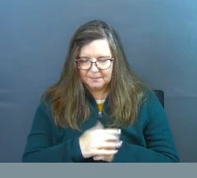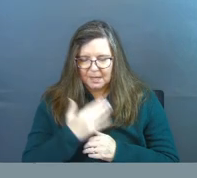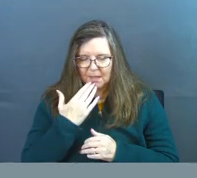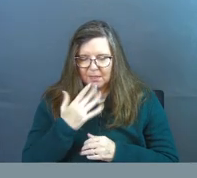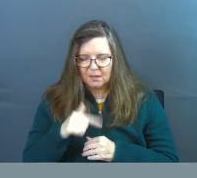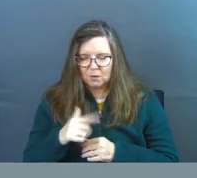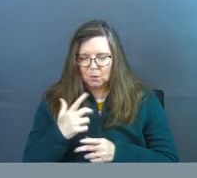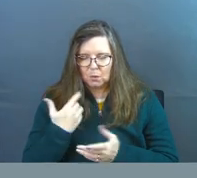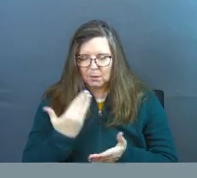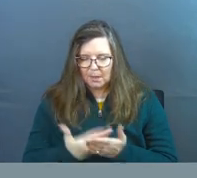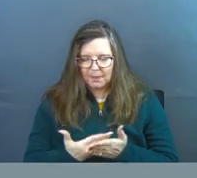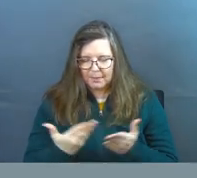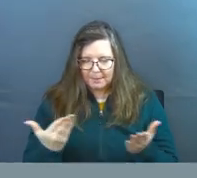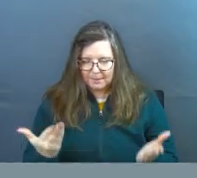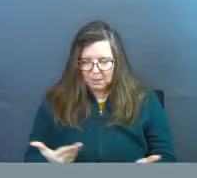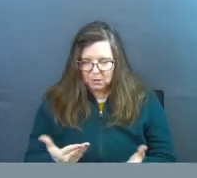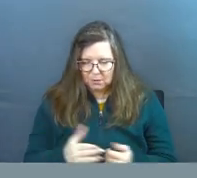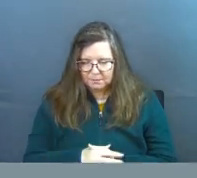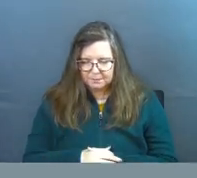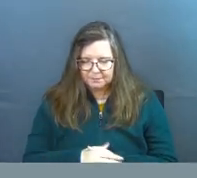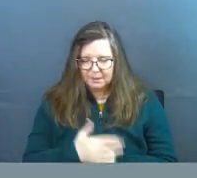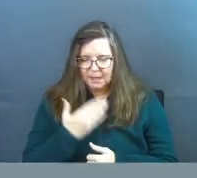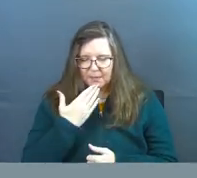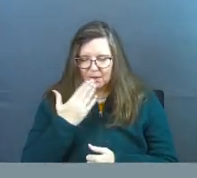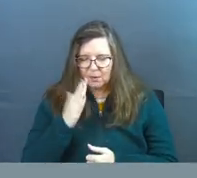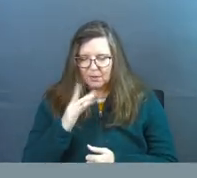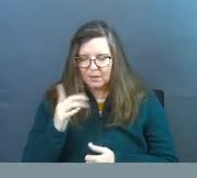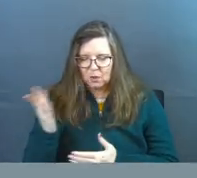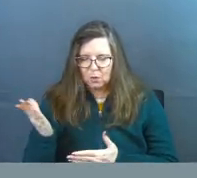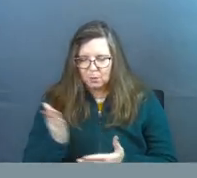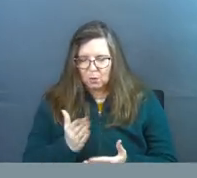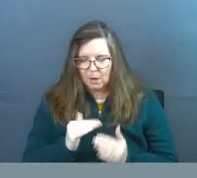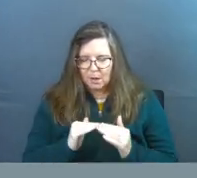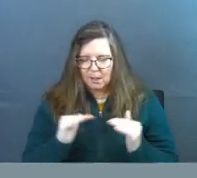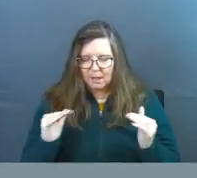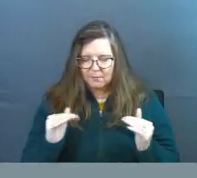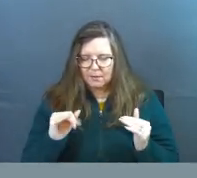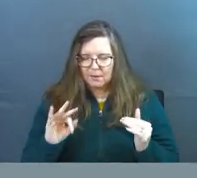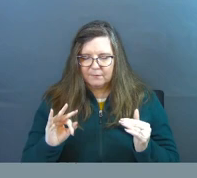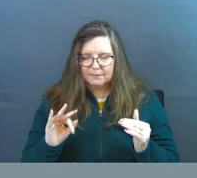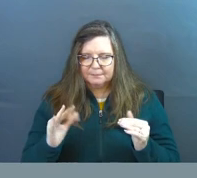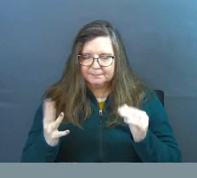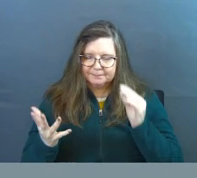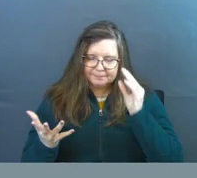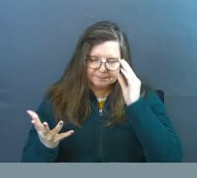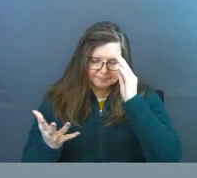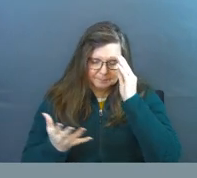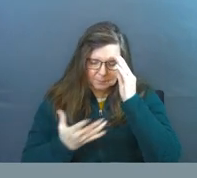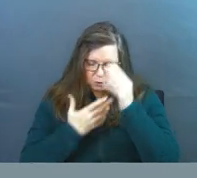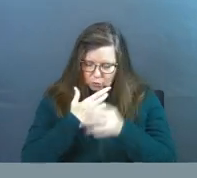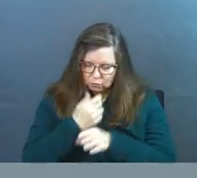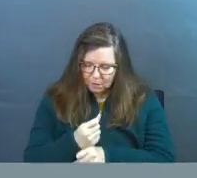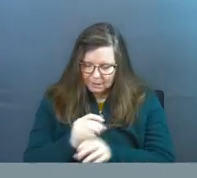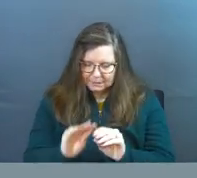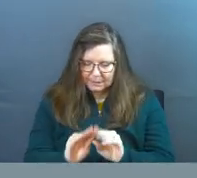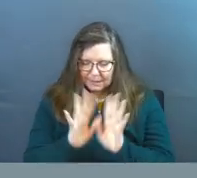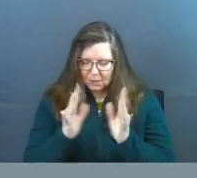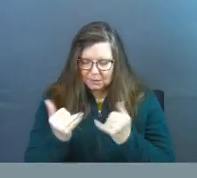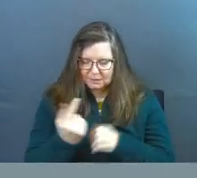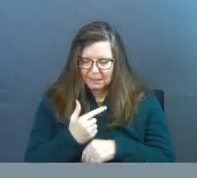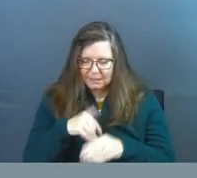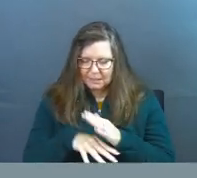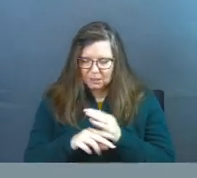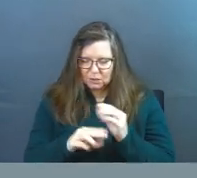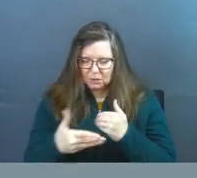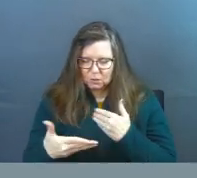I thank you, God, that you got them here. I thank you, God, that you brought a level of trust and clarity today